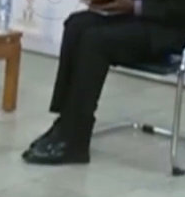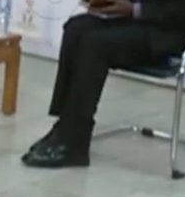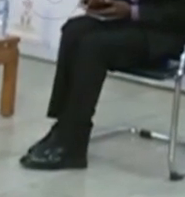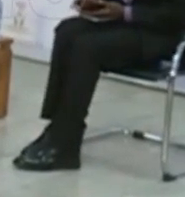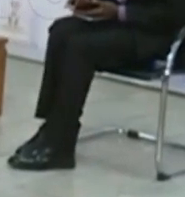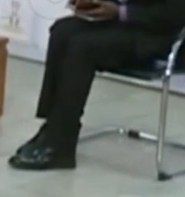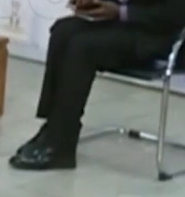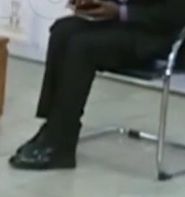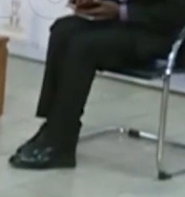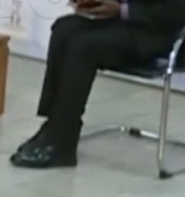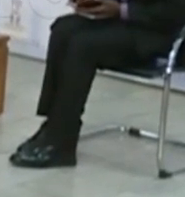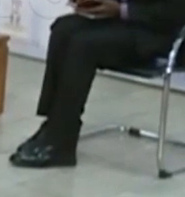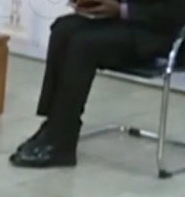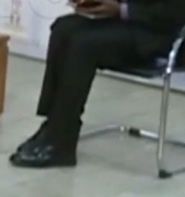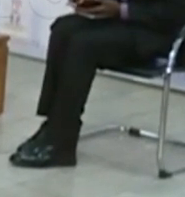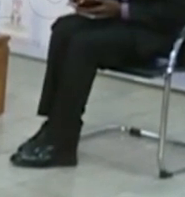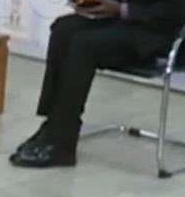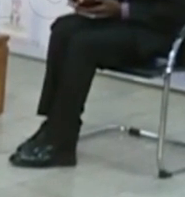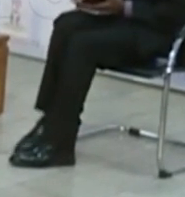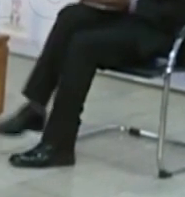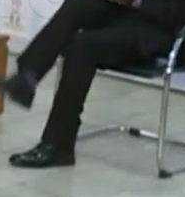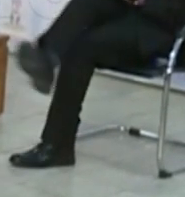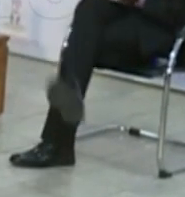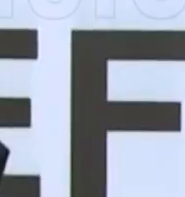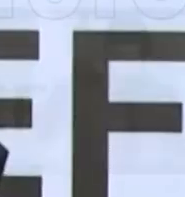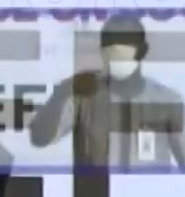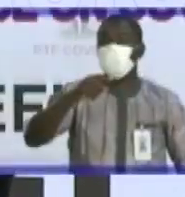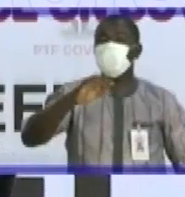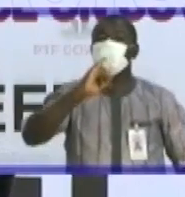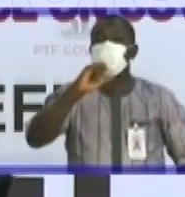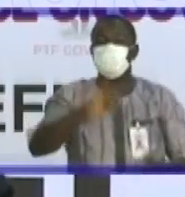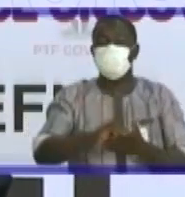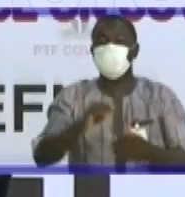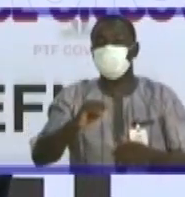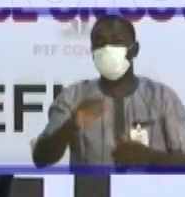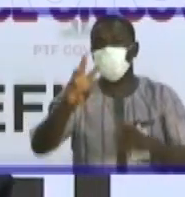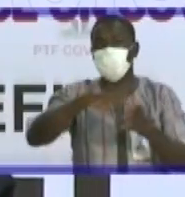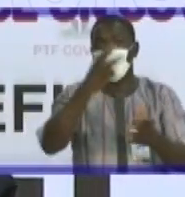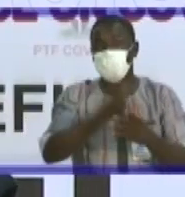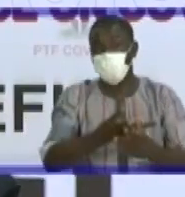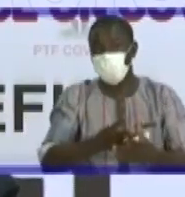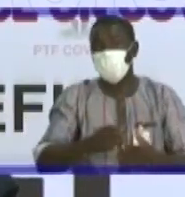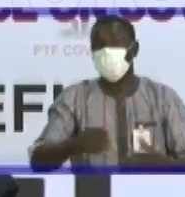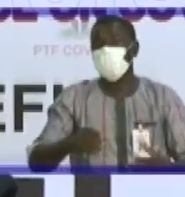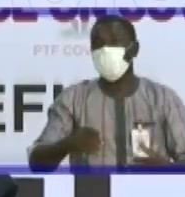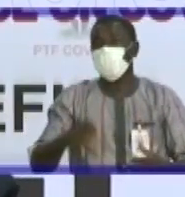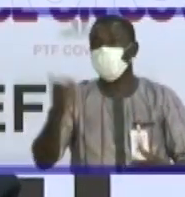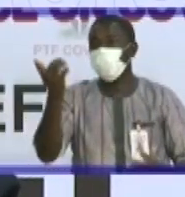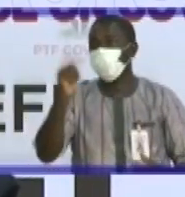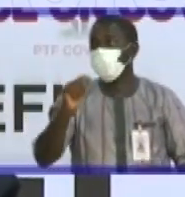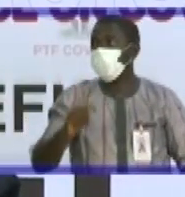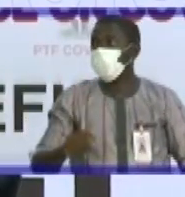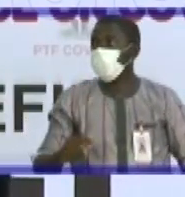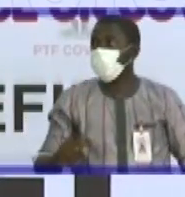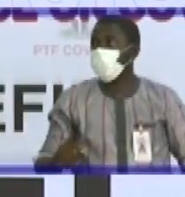I believe there are two questions. The first is that whether the deaths